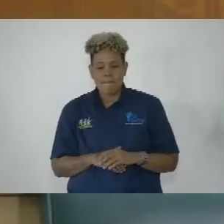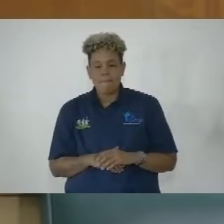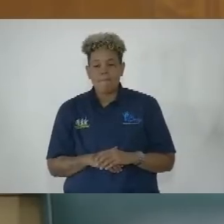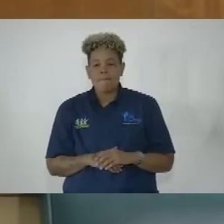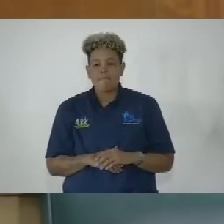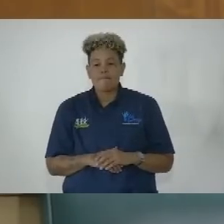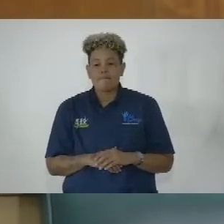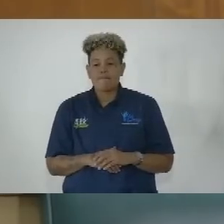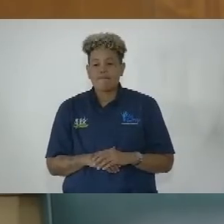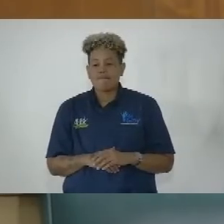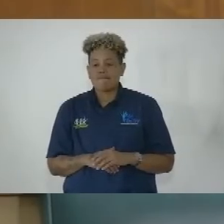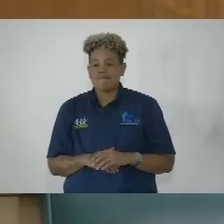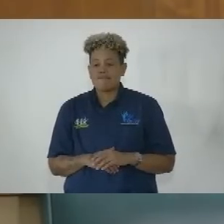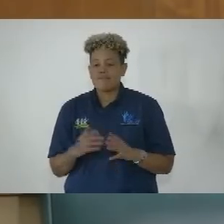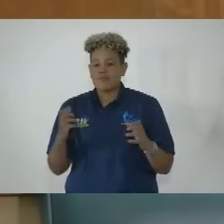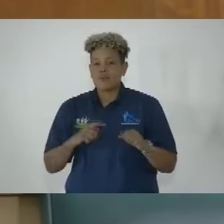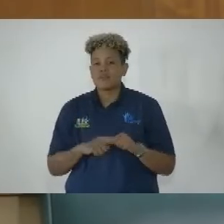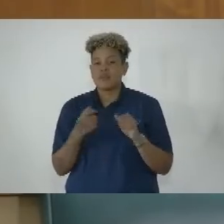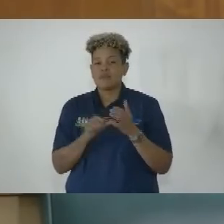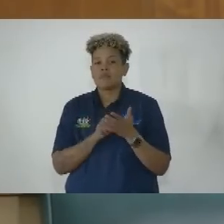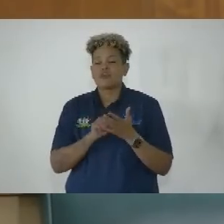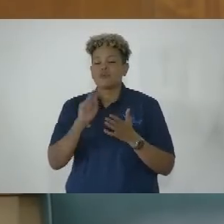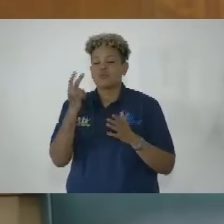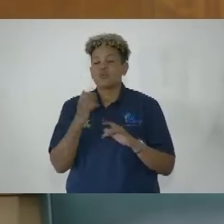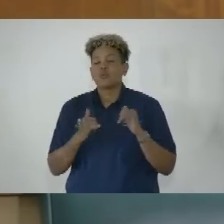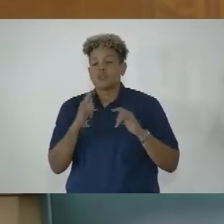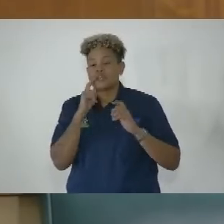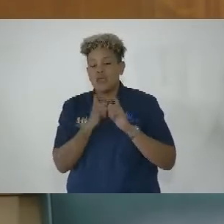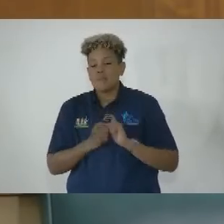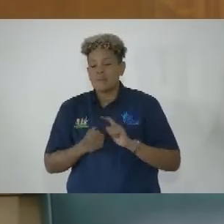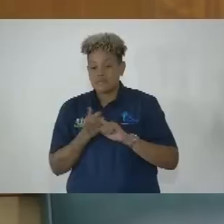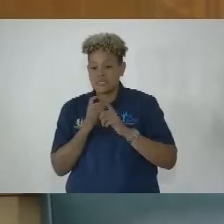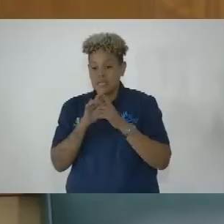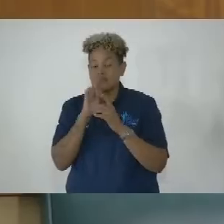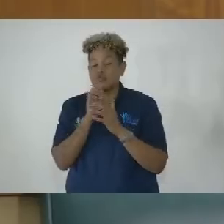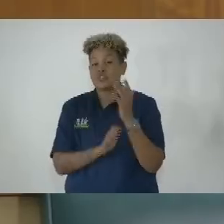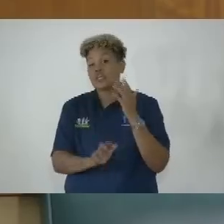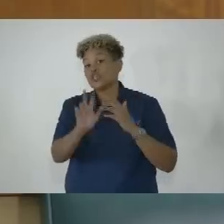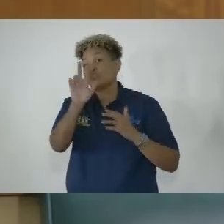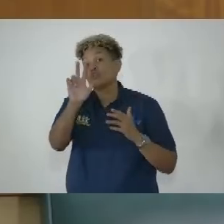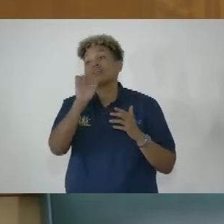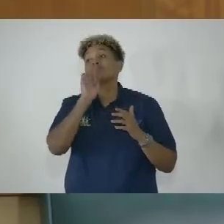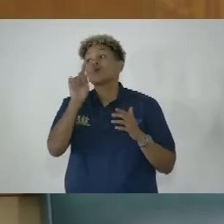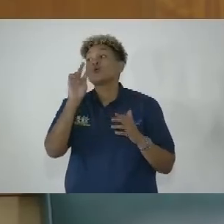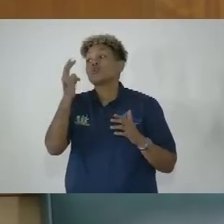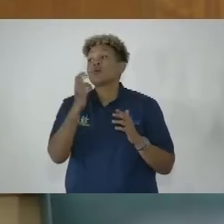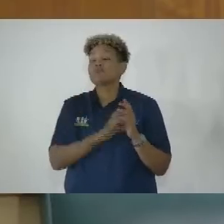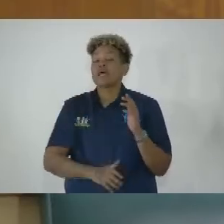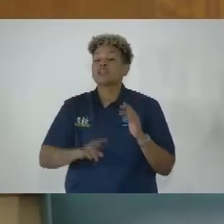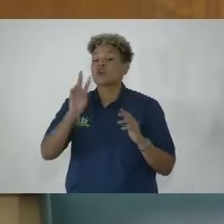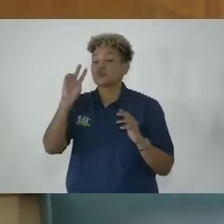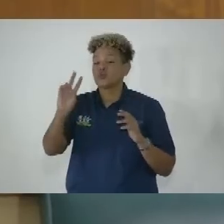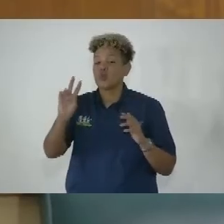And I want to start at page 2, which is the amendment to section 3. So it is subsection